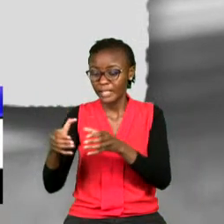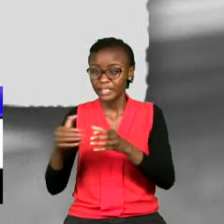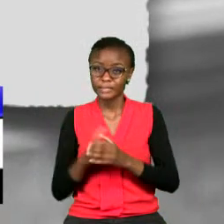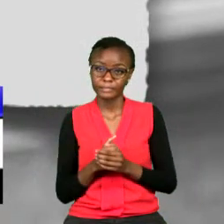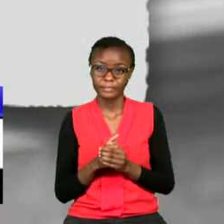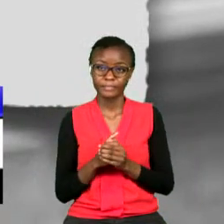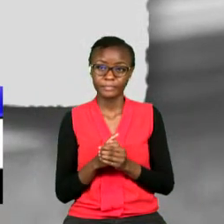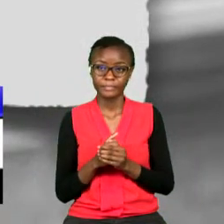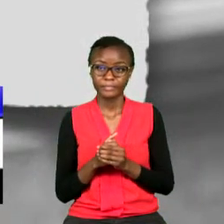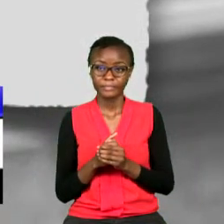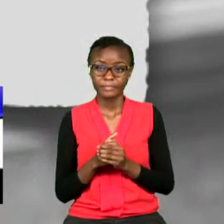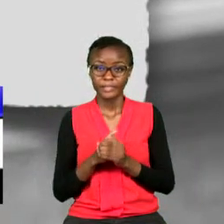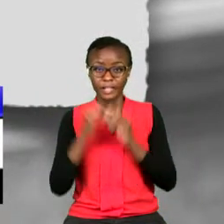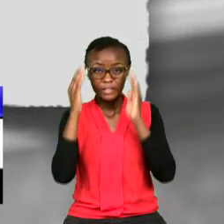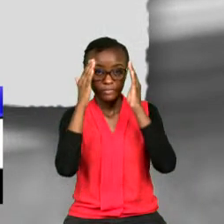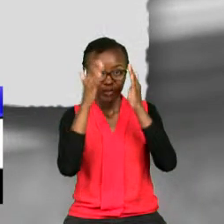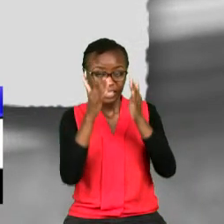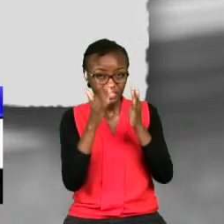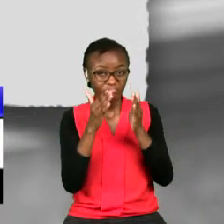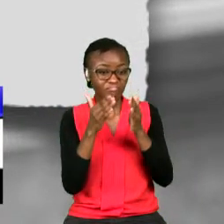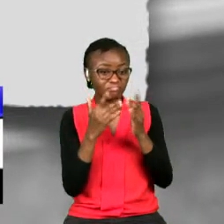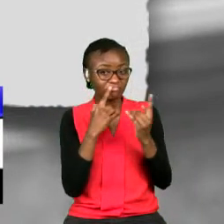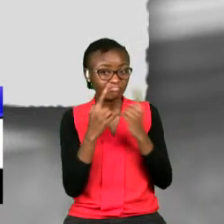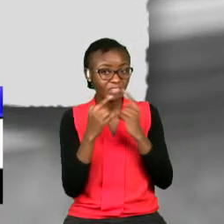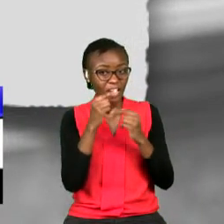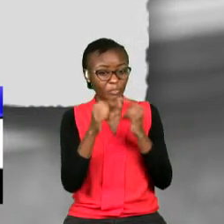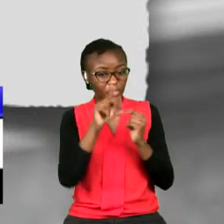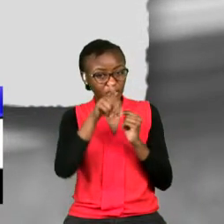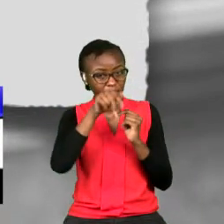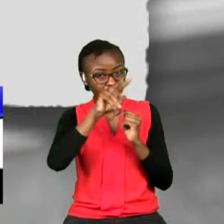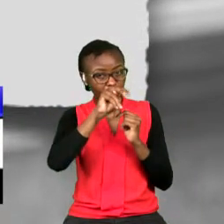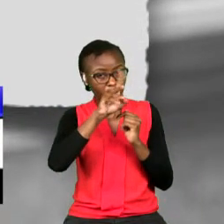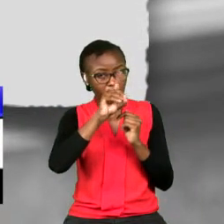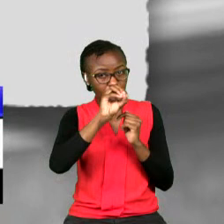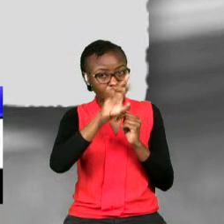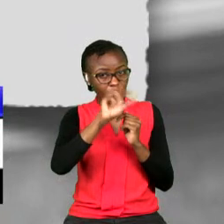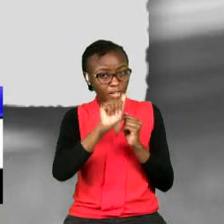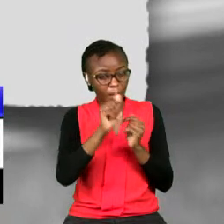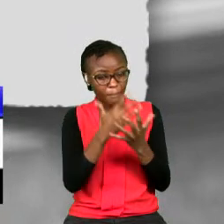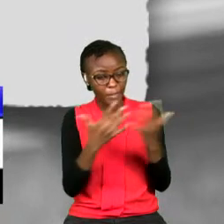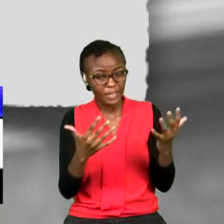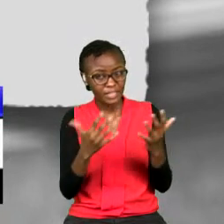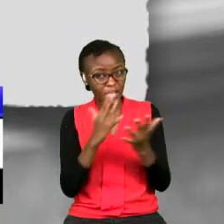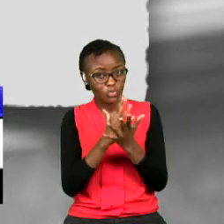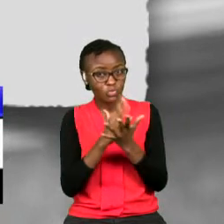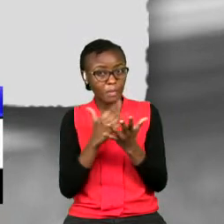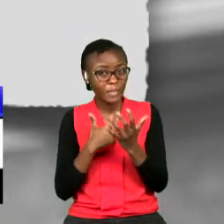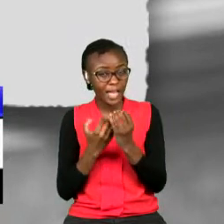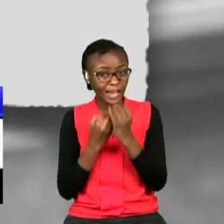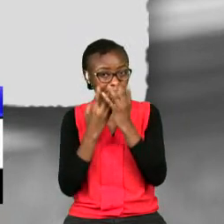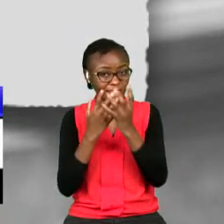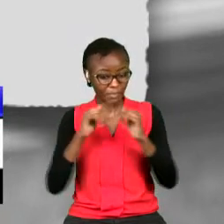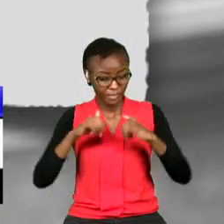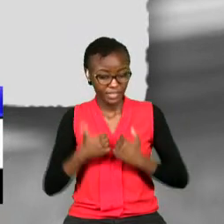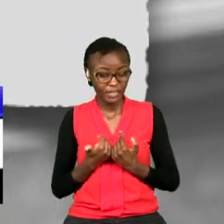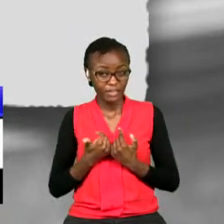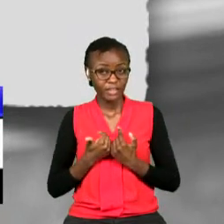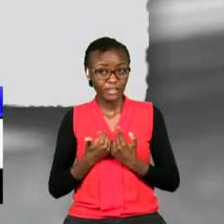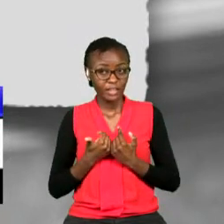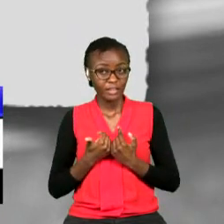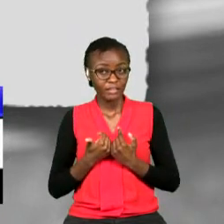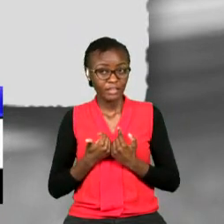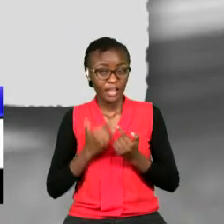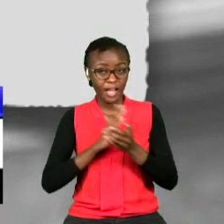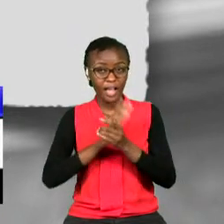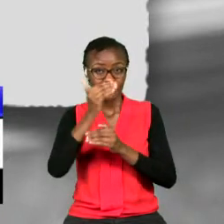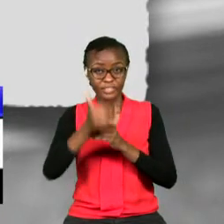attention has been drawn to comments surrounding the Pandora Papers. Whilst I will respond comprehensively on my return from state visit